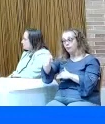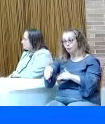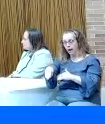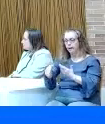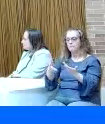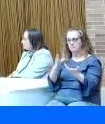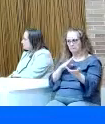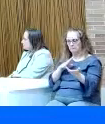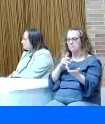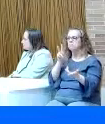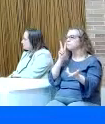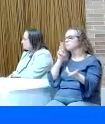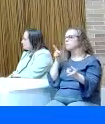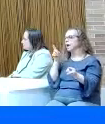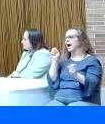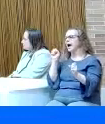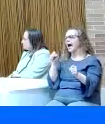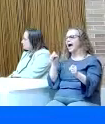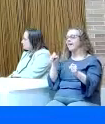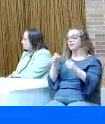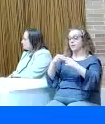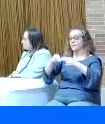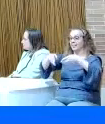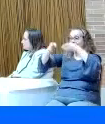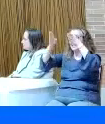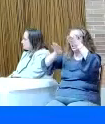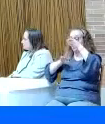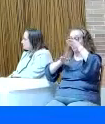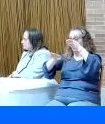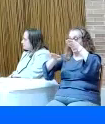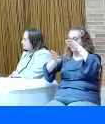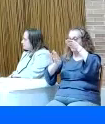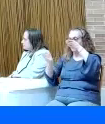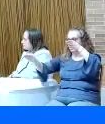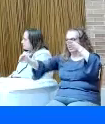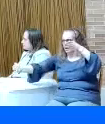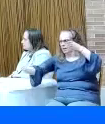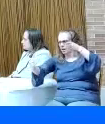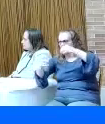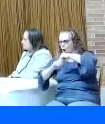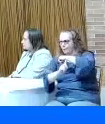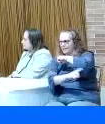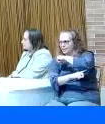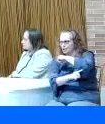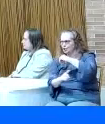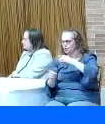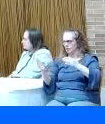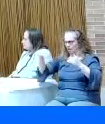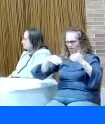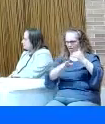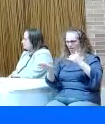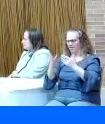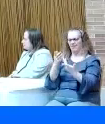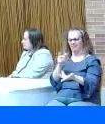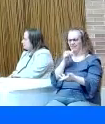and we'll go out and take a look and yeah there's a ramp there but it's at the back of the building and it's where all the garbage comes in and out and it's on like a roller coaster slope right